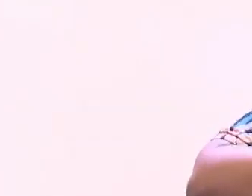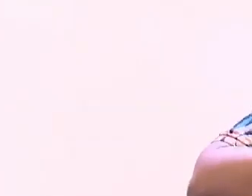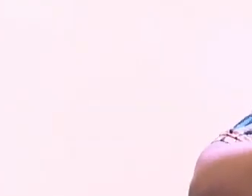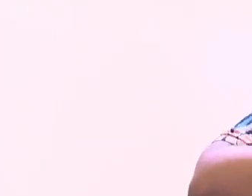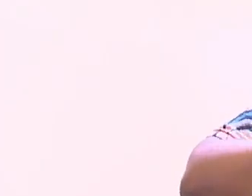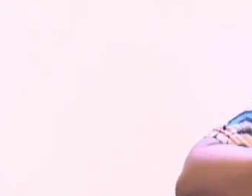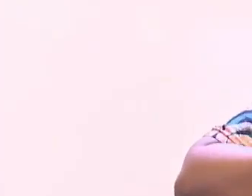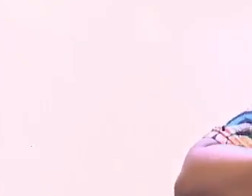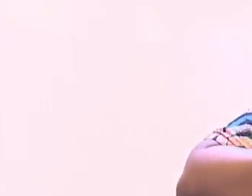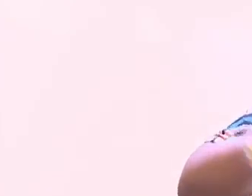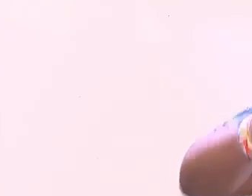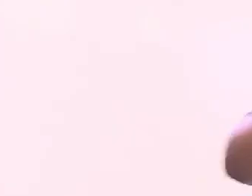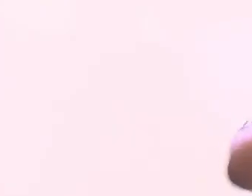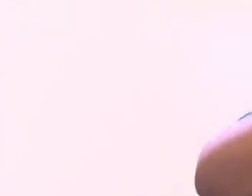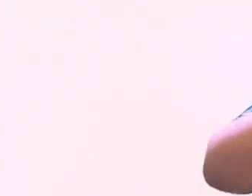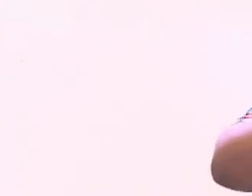Google